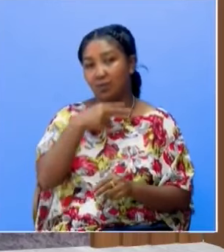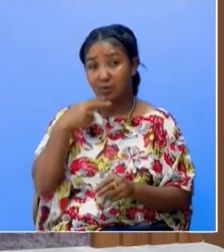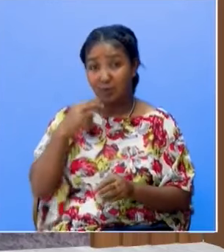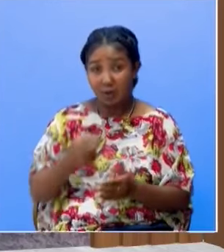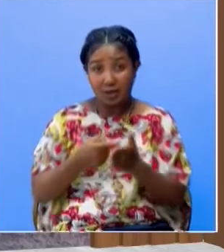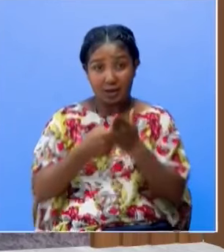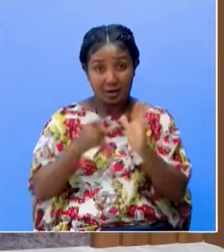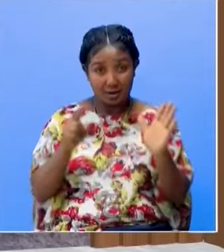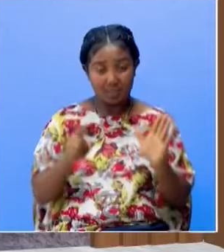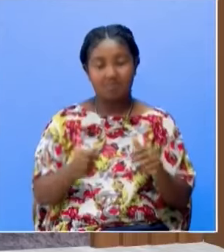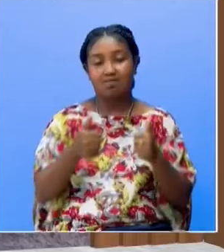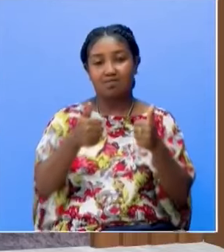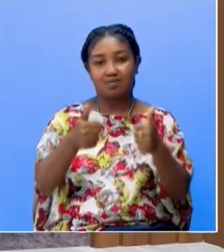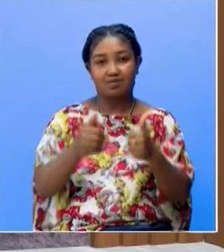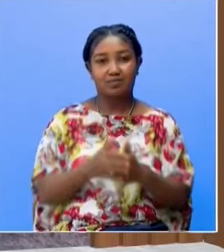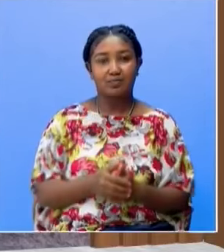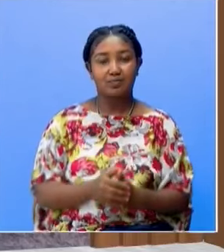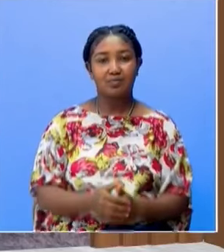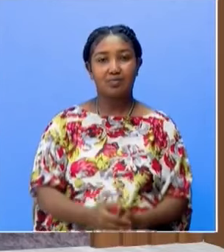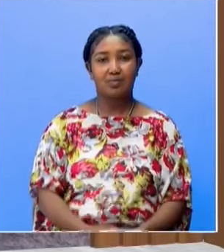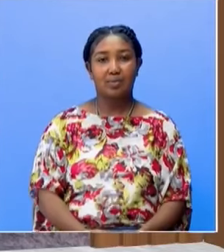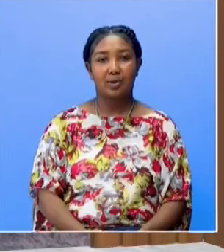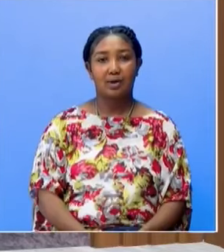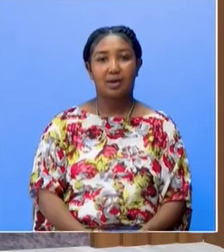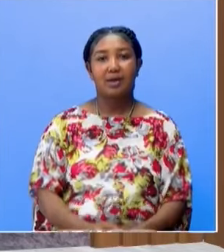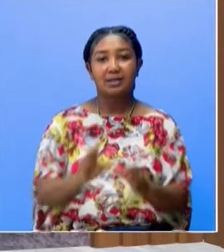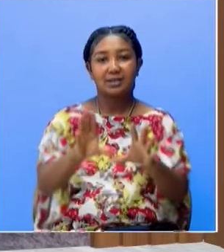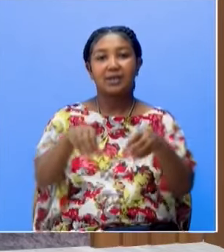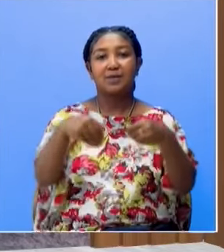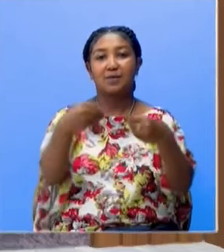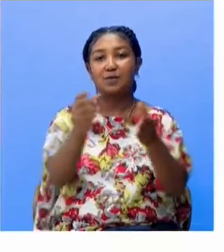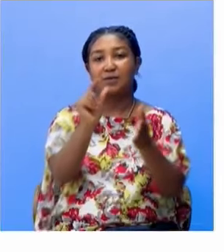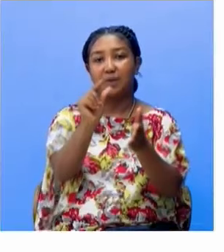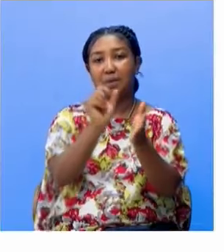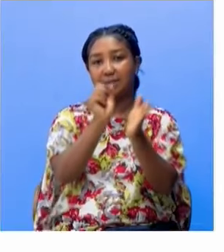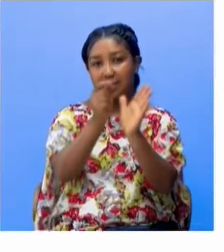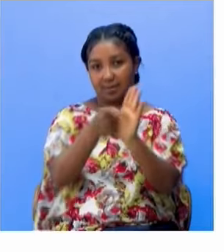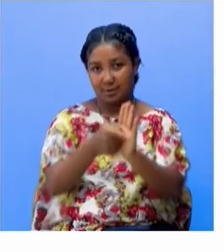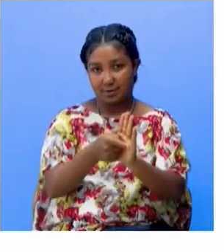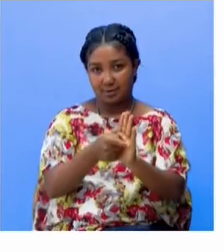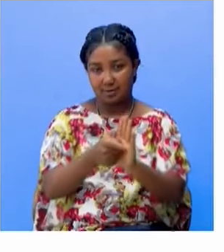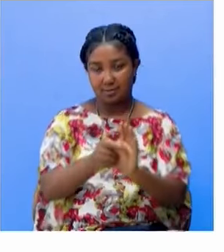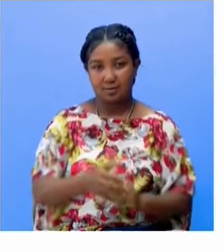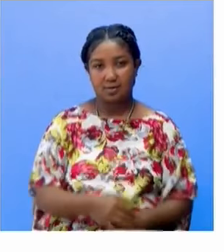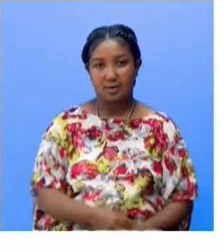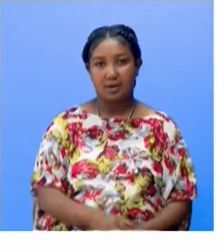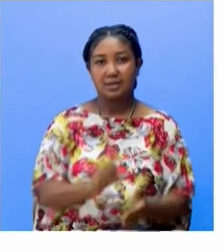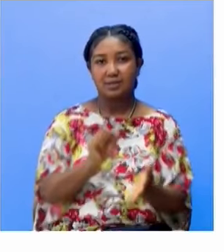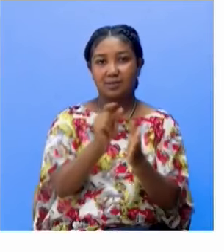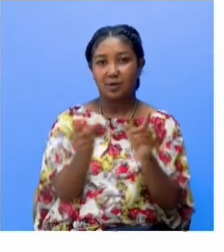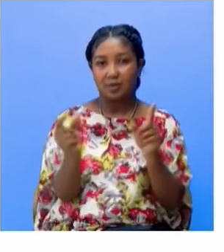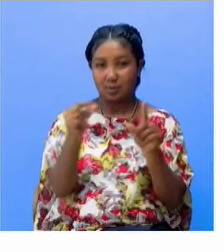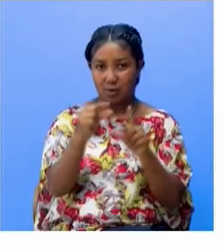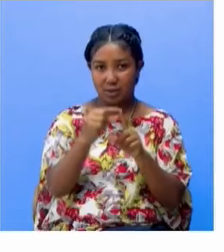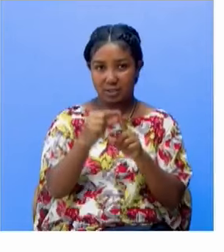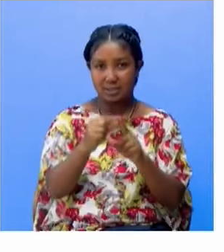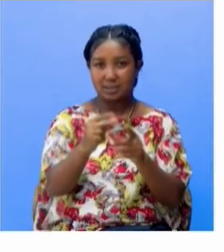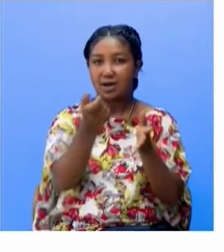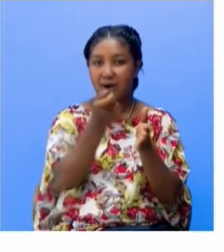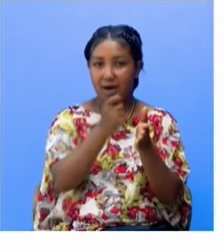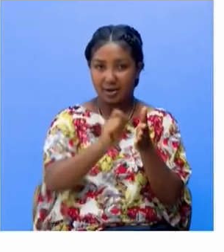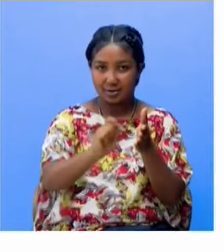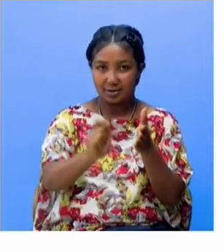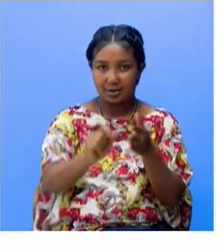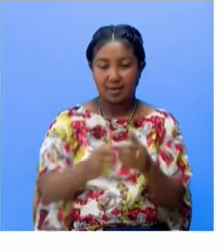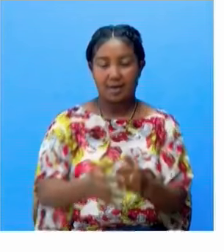clear? Good. Let's give you some example. For example, the word rise.